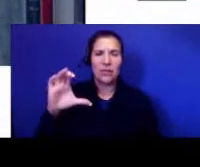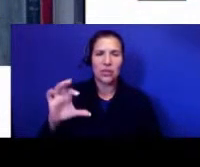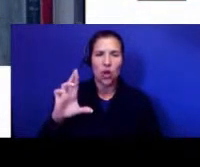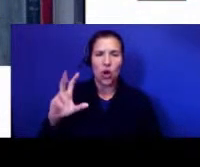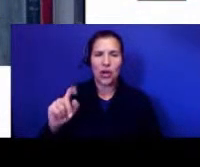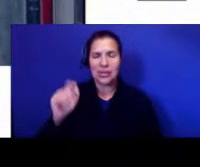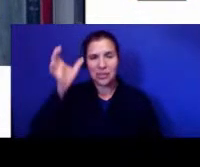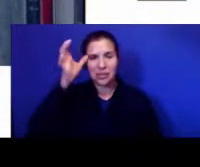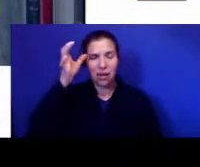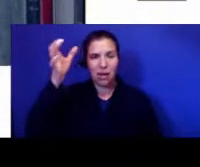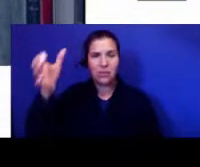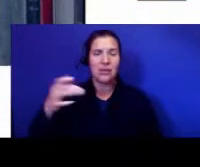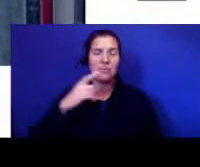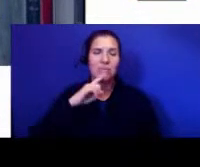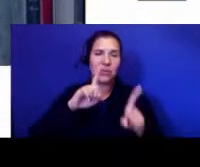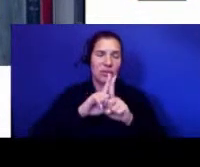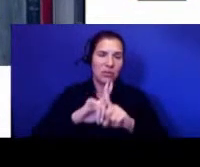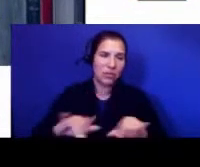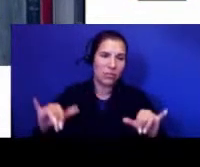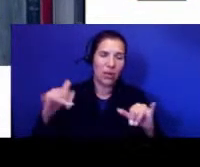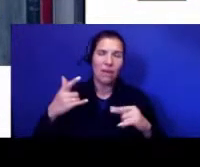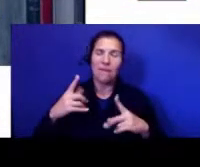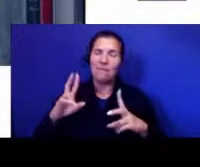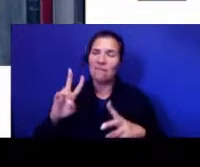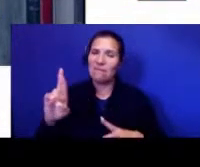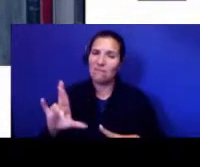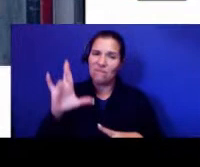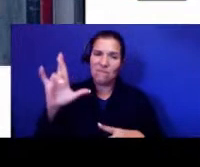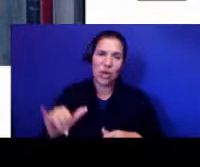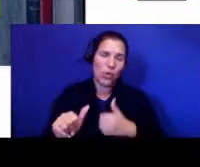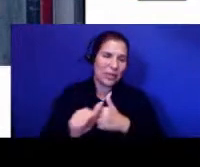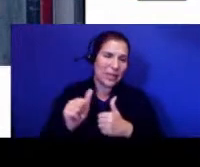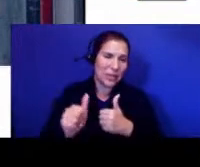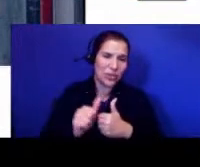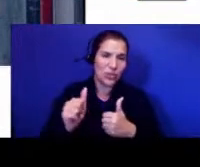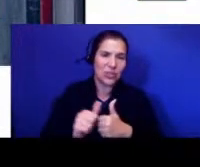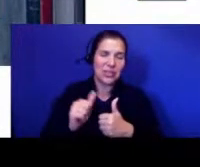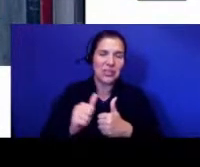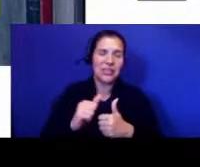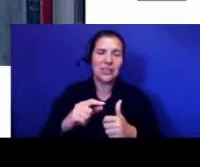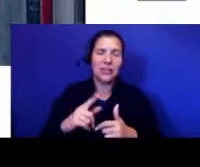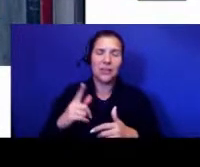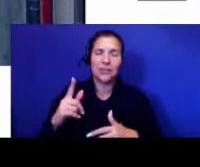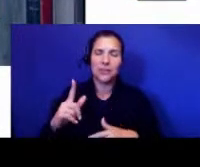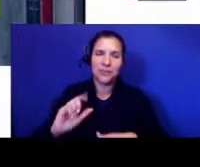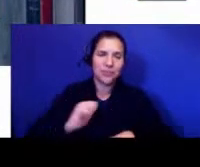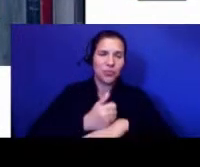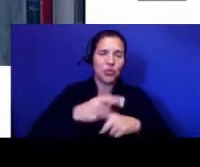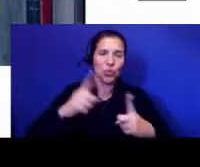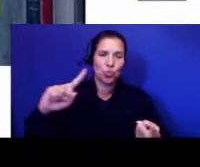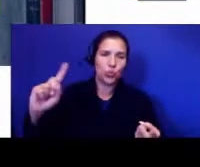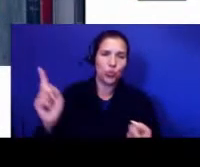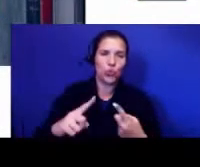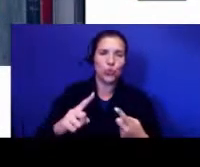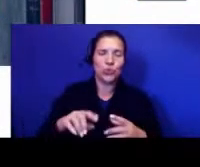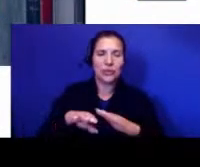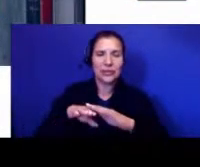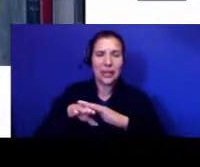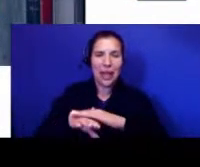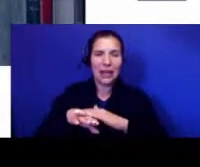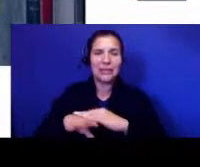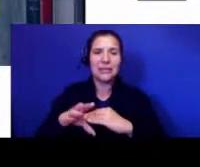concepts, as well as very dangerous initiatives to reduce access